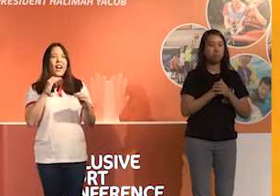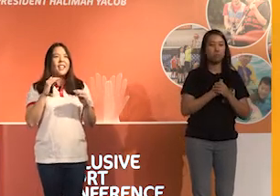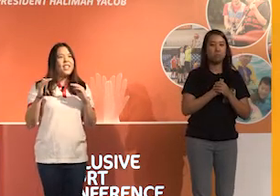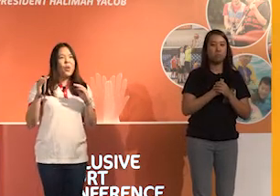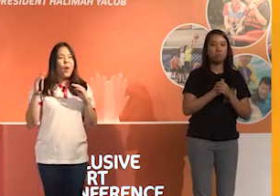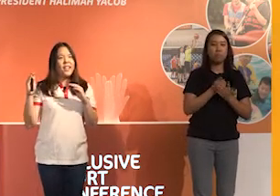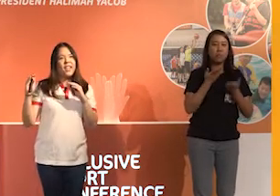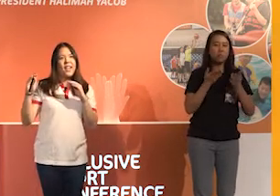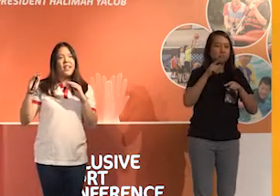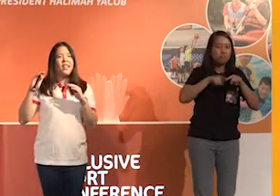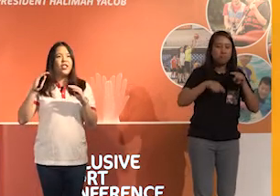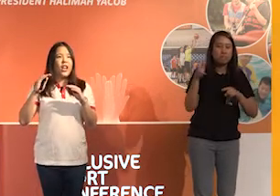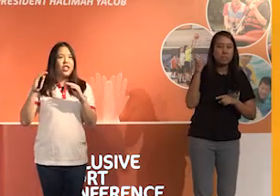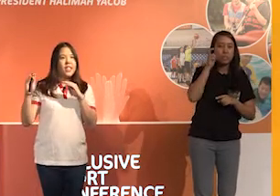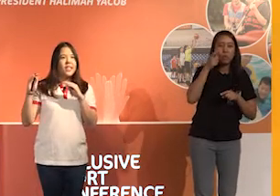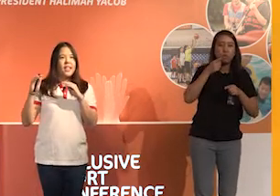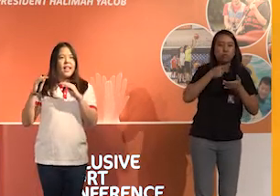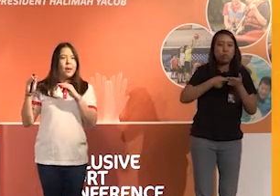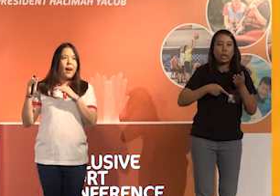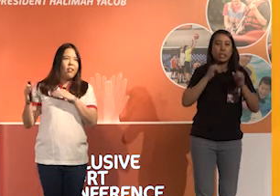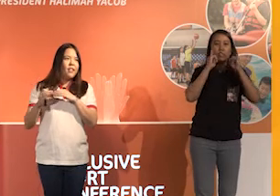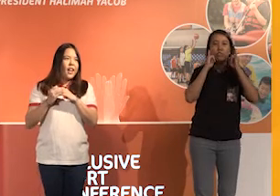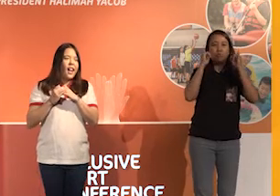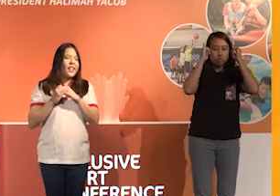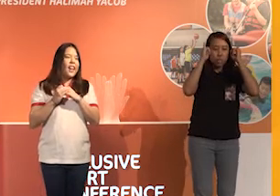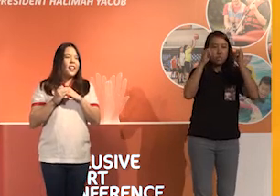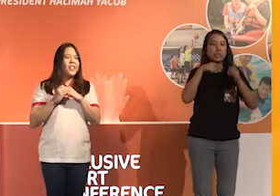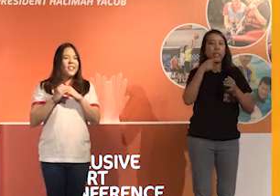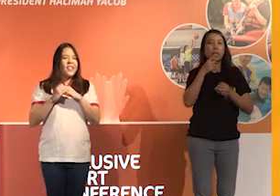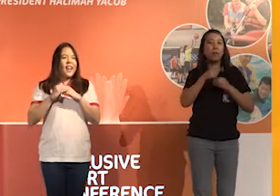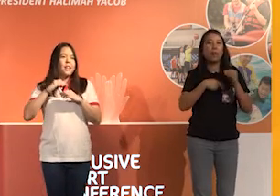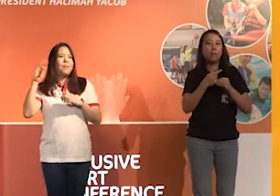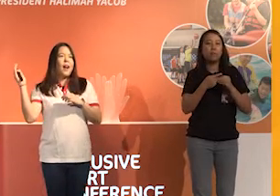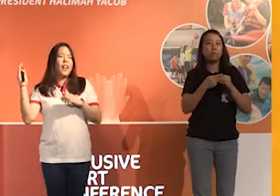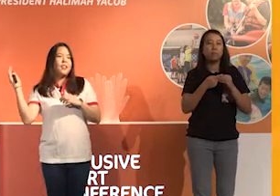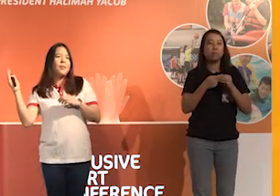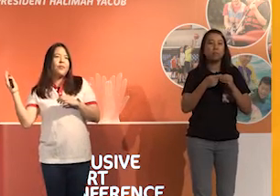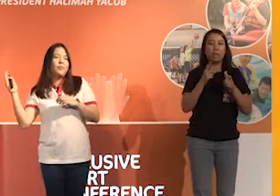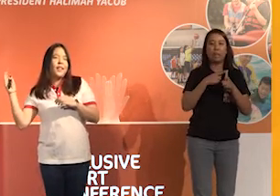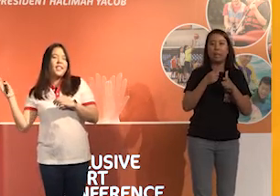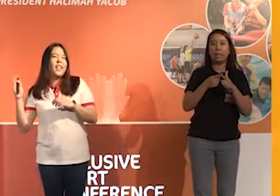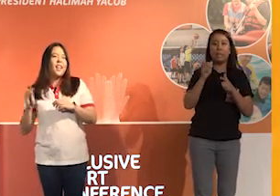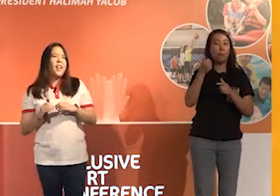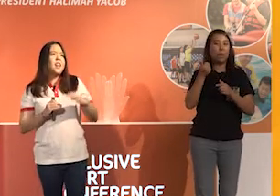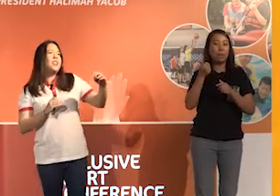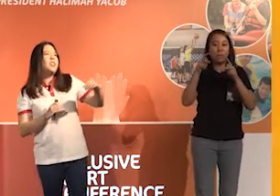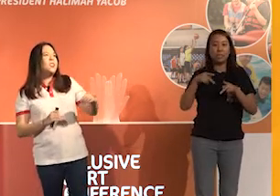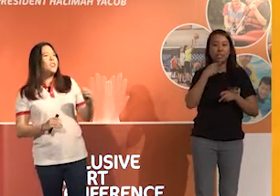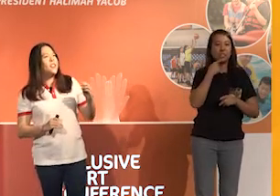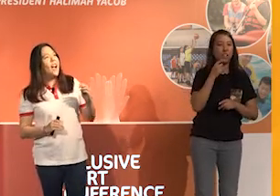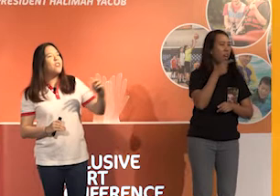you can't hear what the instruction is about, and then other person say,